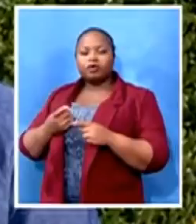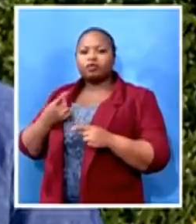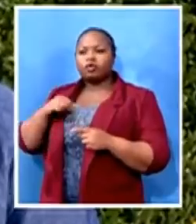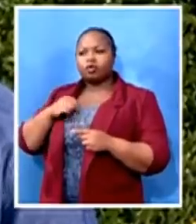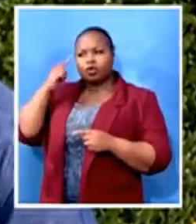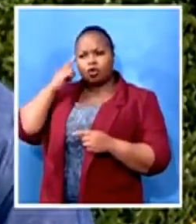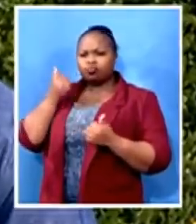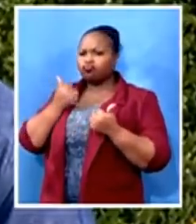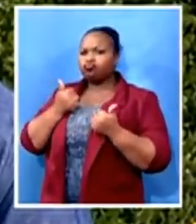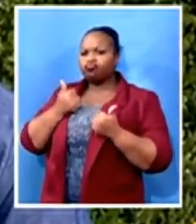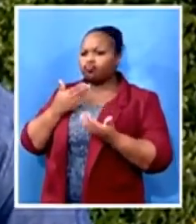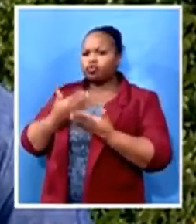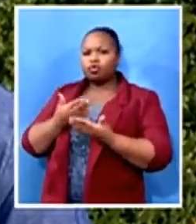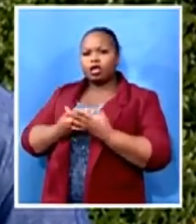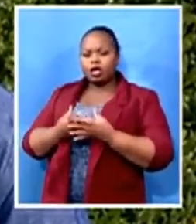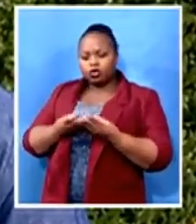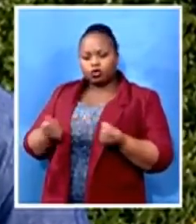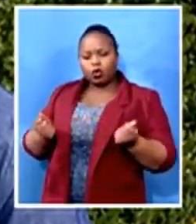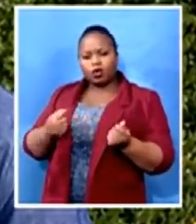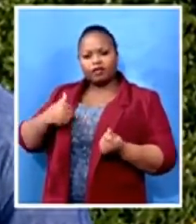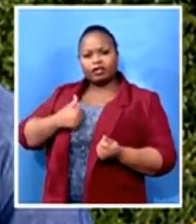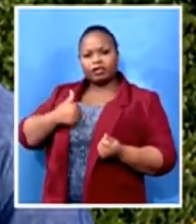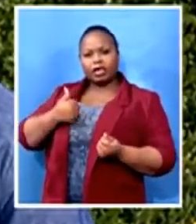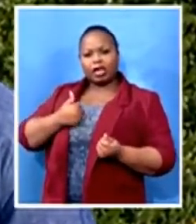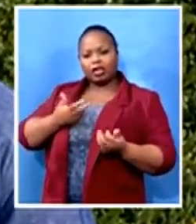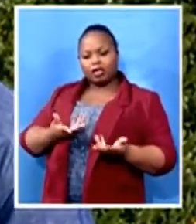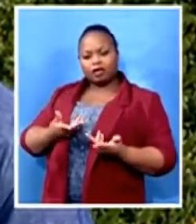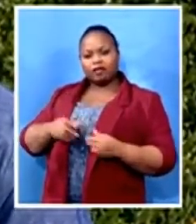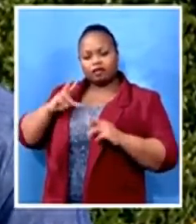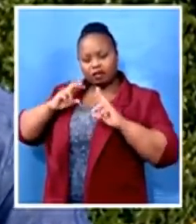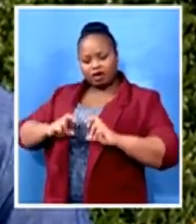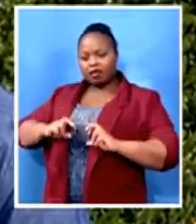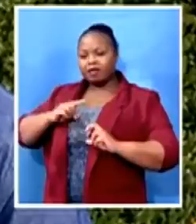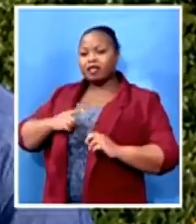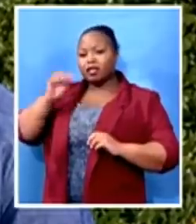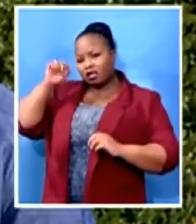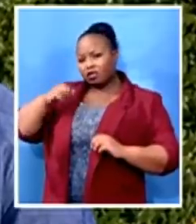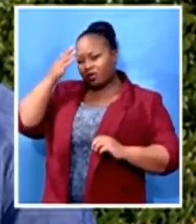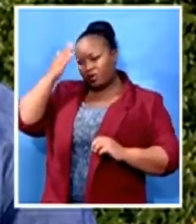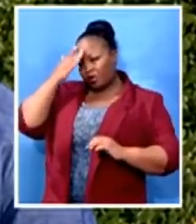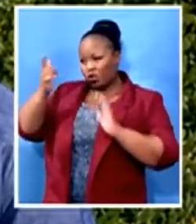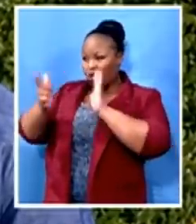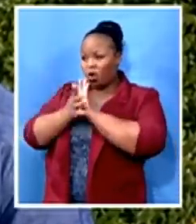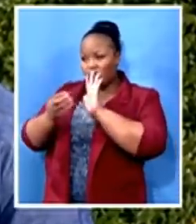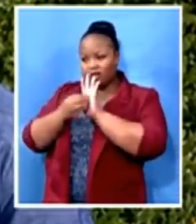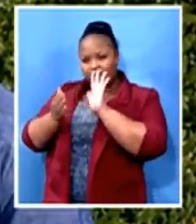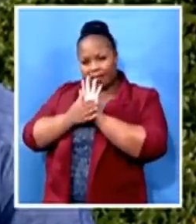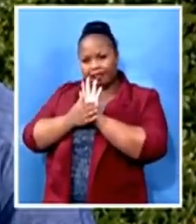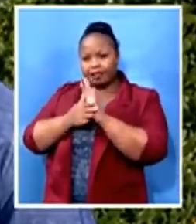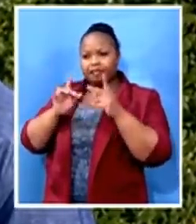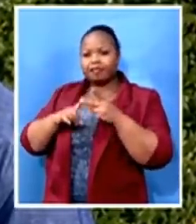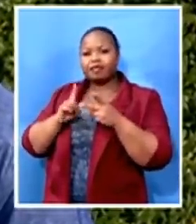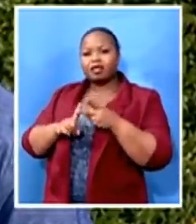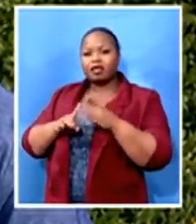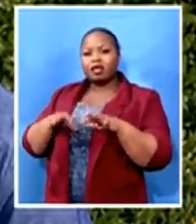solution amicable around that without undermining laws that are there, without questioning issues of compliance. Health must comply